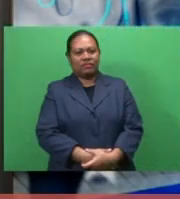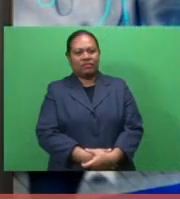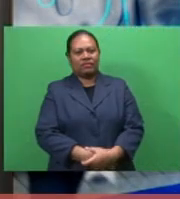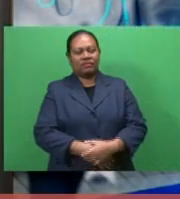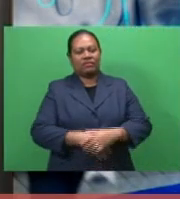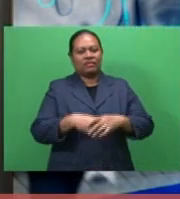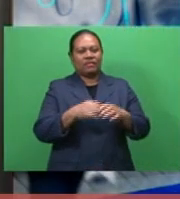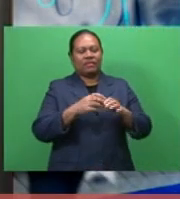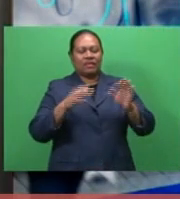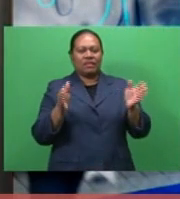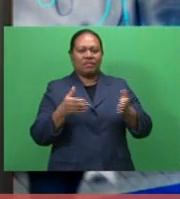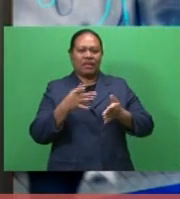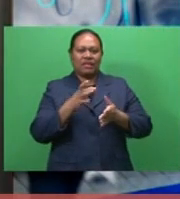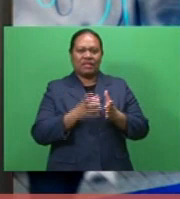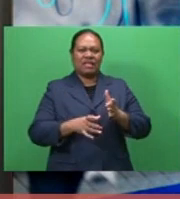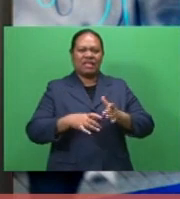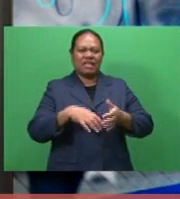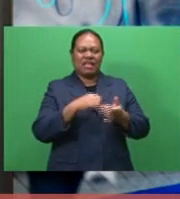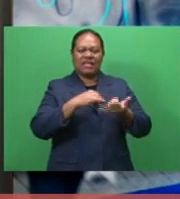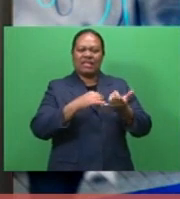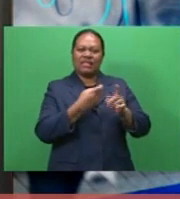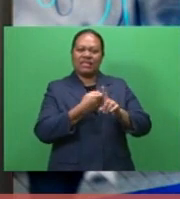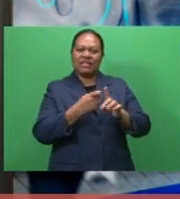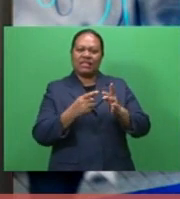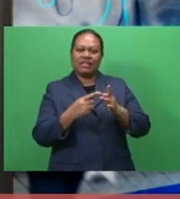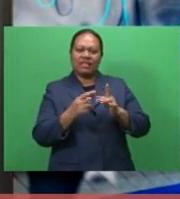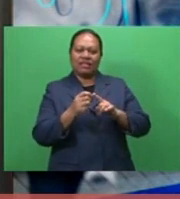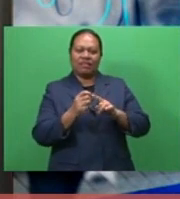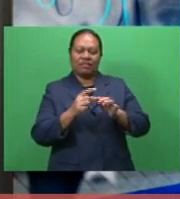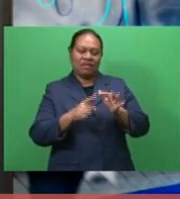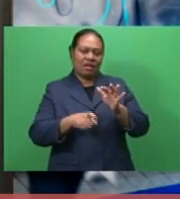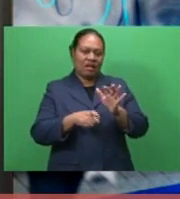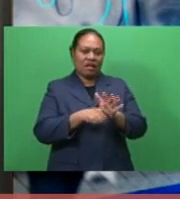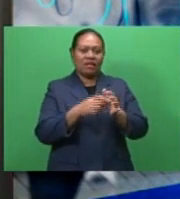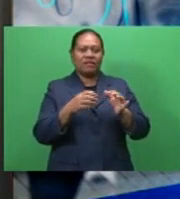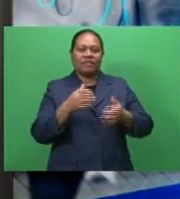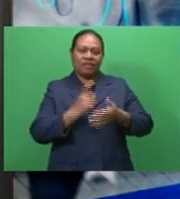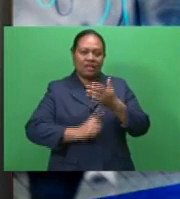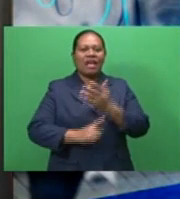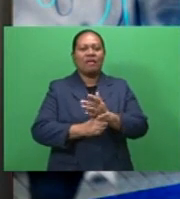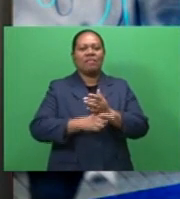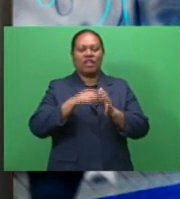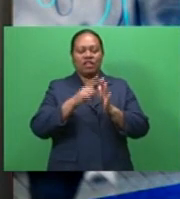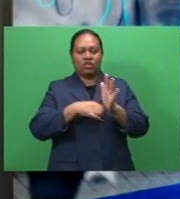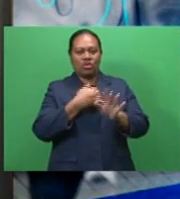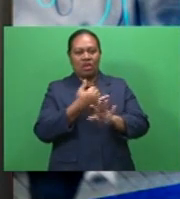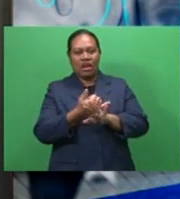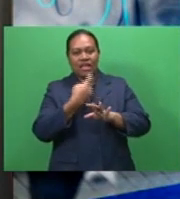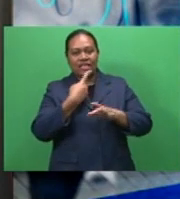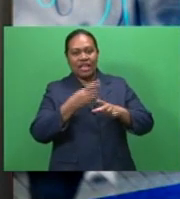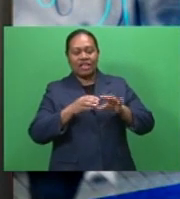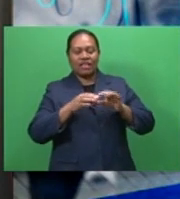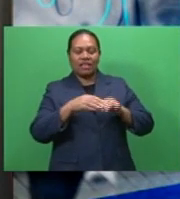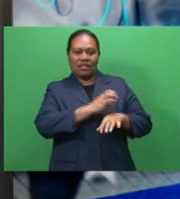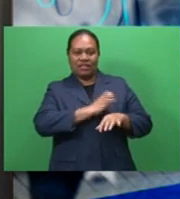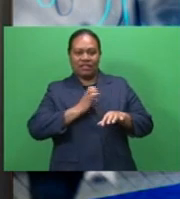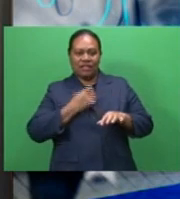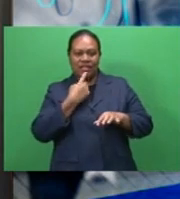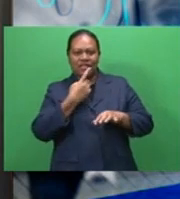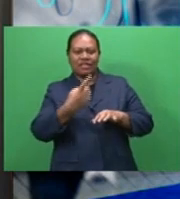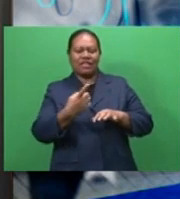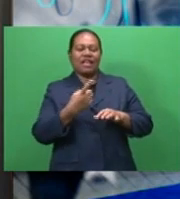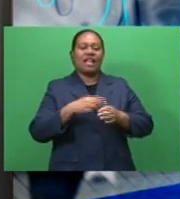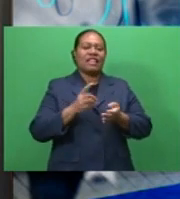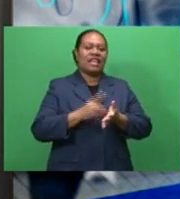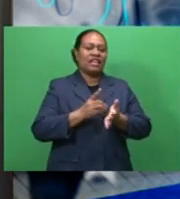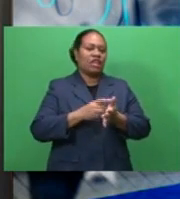Plans are in place for the Skipper Cup competition to kick off in July. Fiji Rugby Union Chief Executive John O'Connor says a tentative